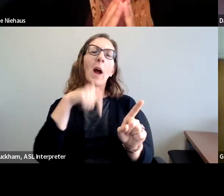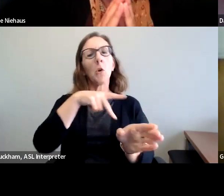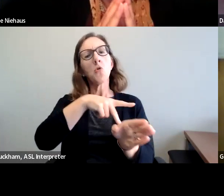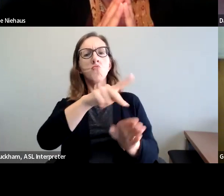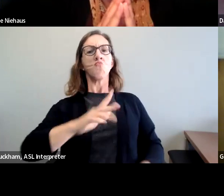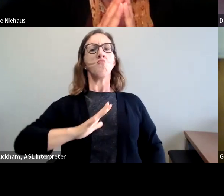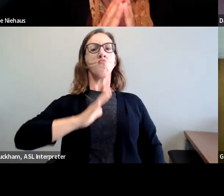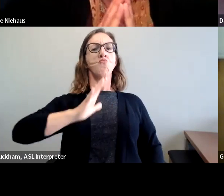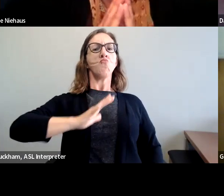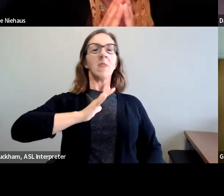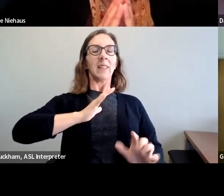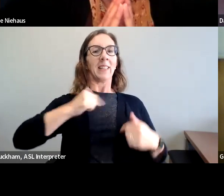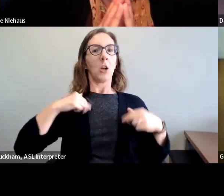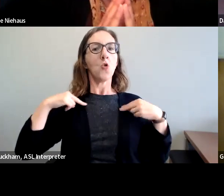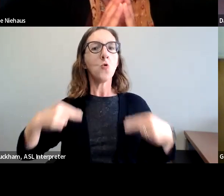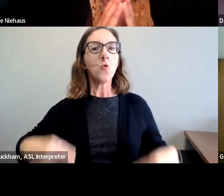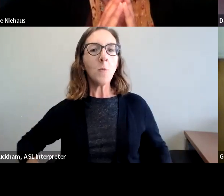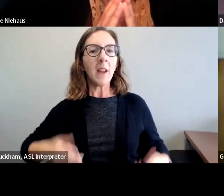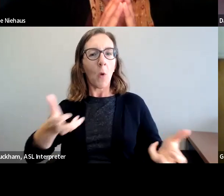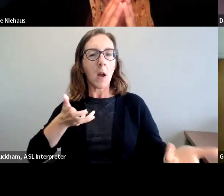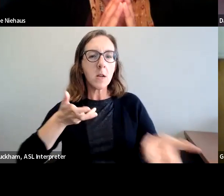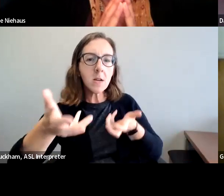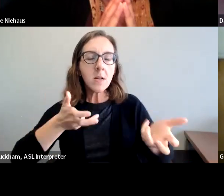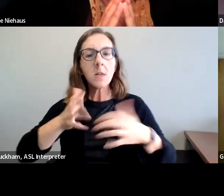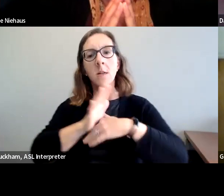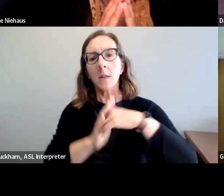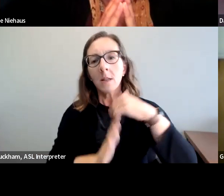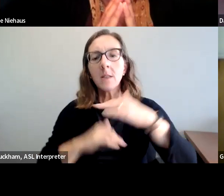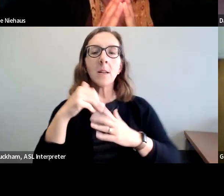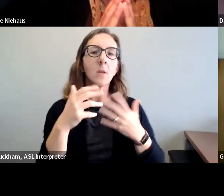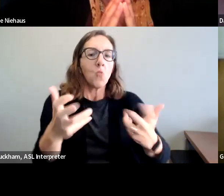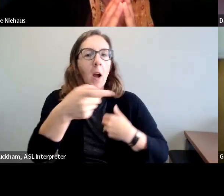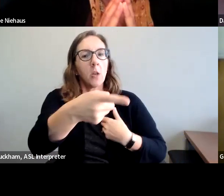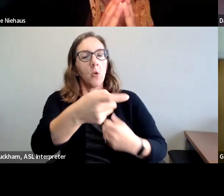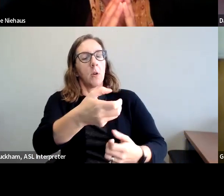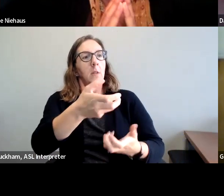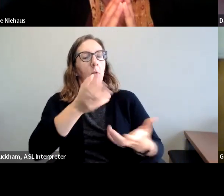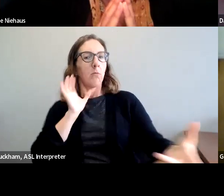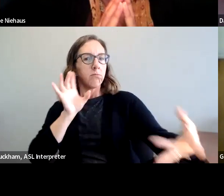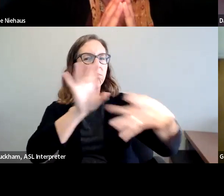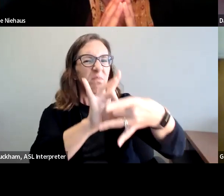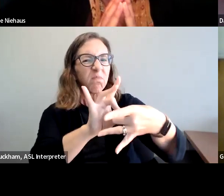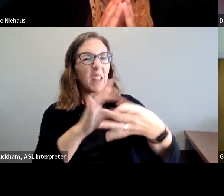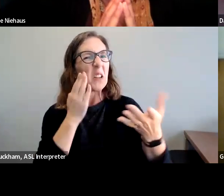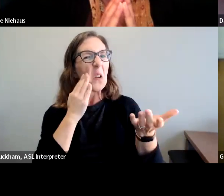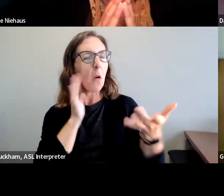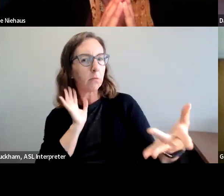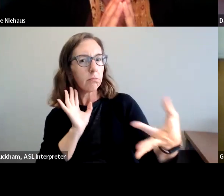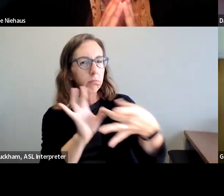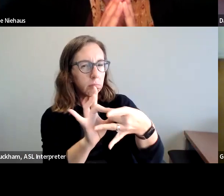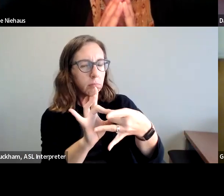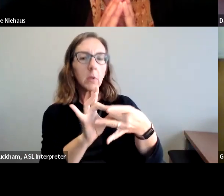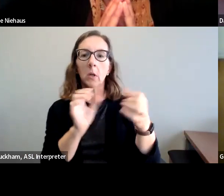are humans. We want to be loved, and we want to be interacted. And especially with the mental